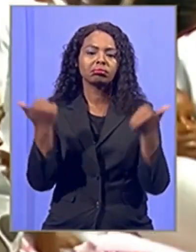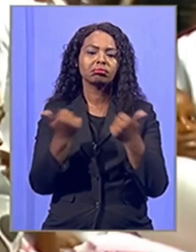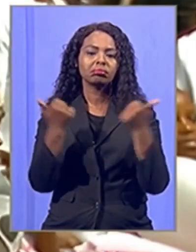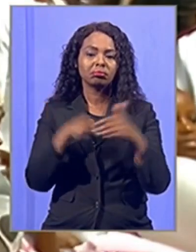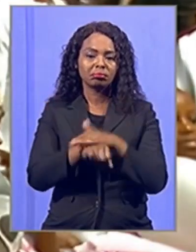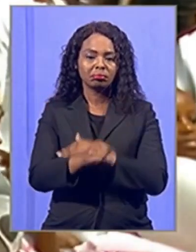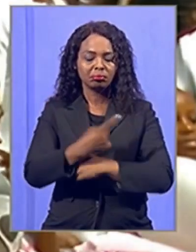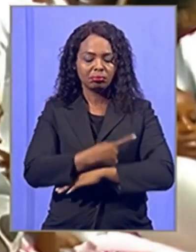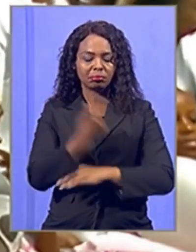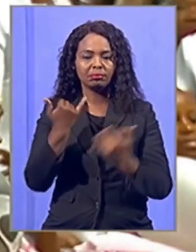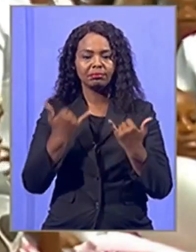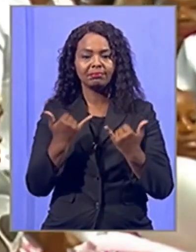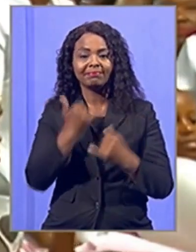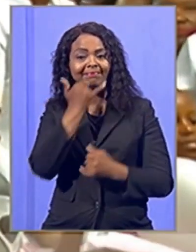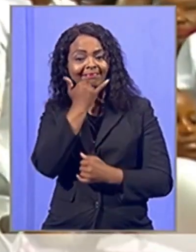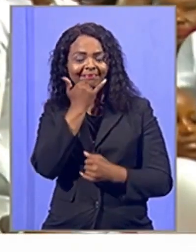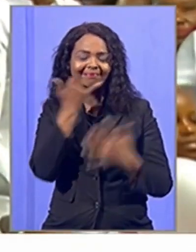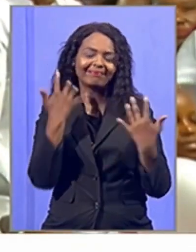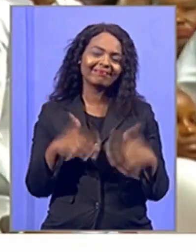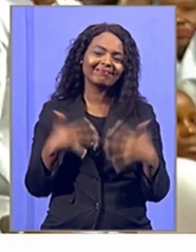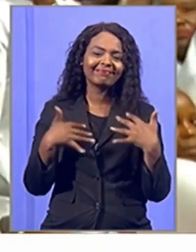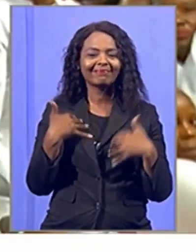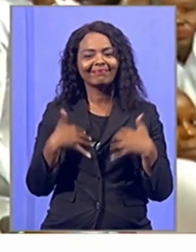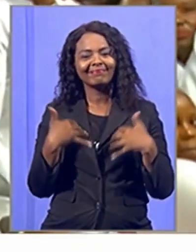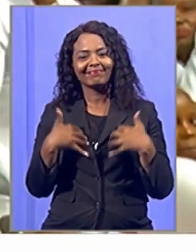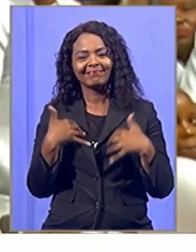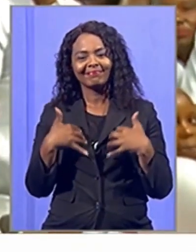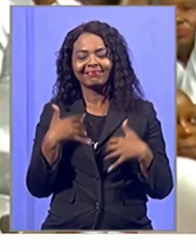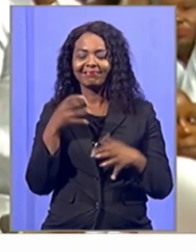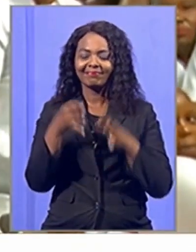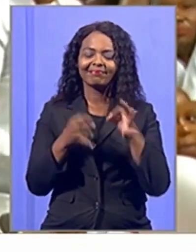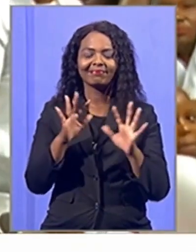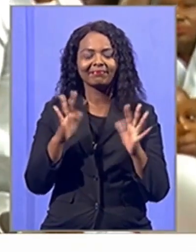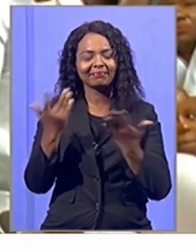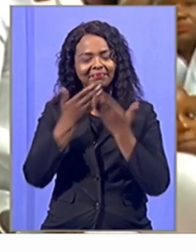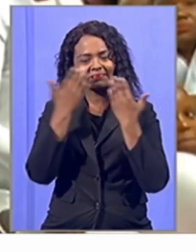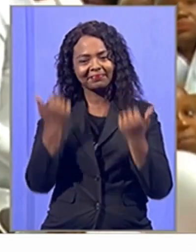gore ke tla explaina ke re ke kwa bjang ga botsebotse